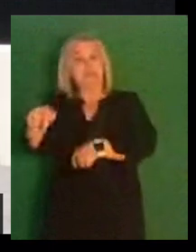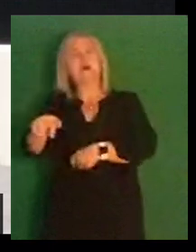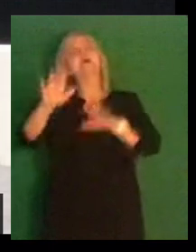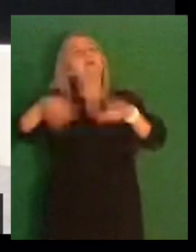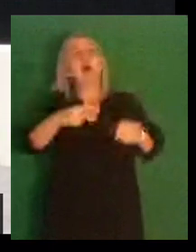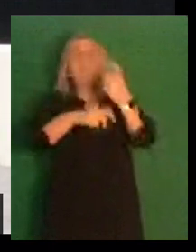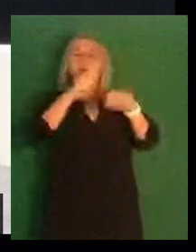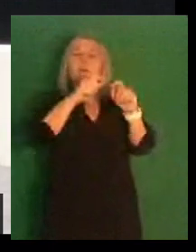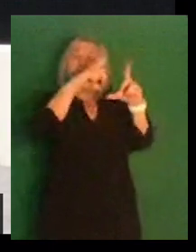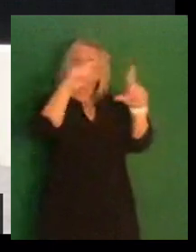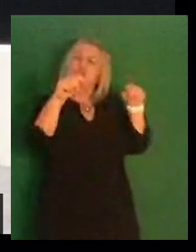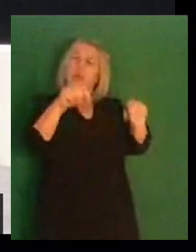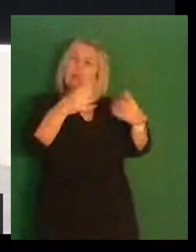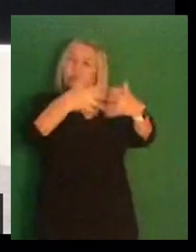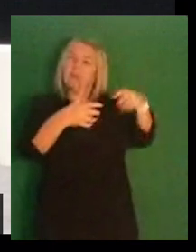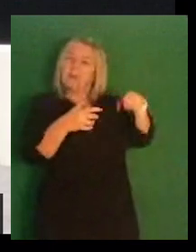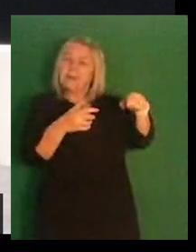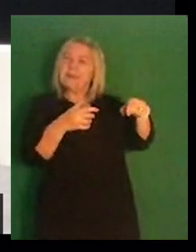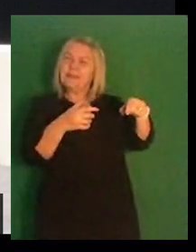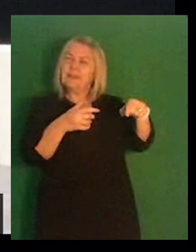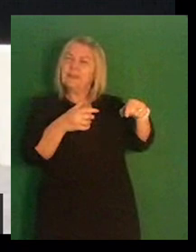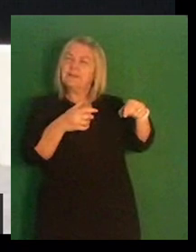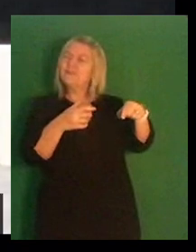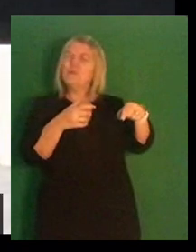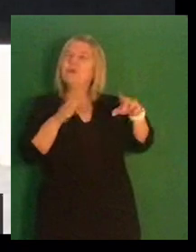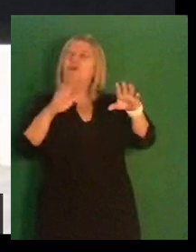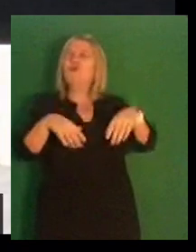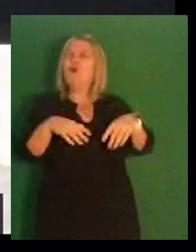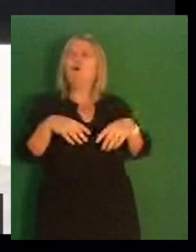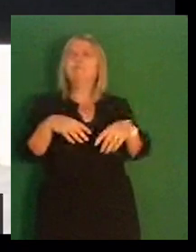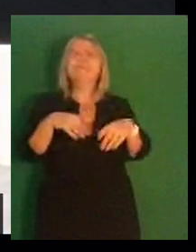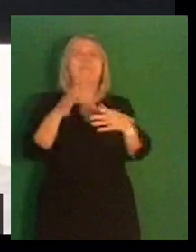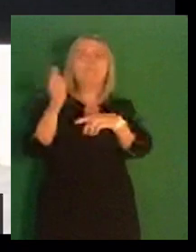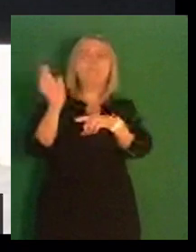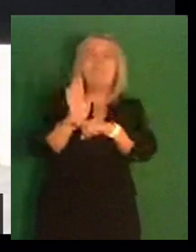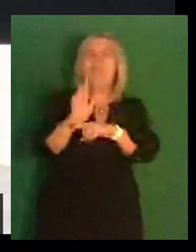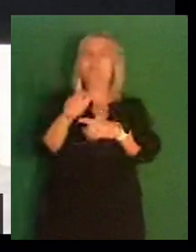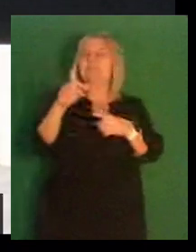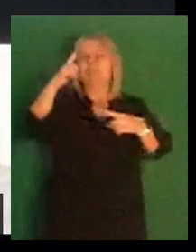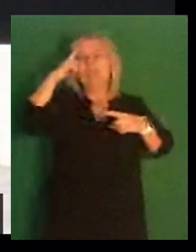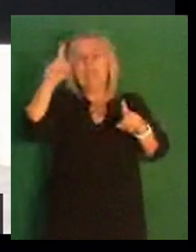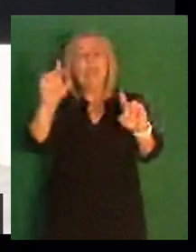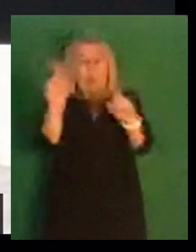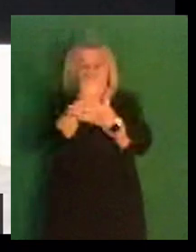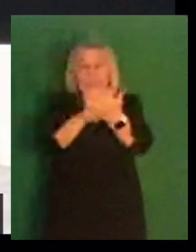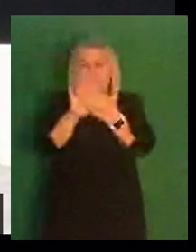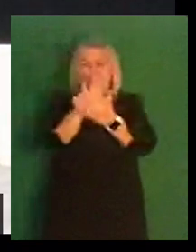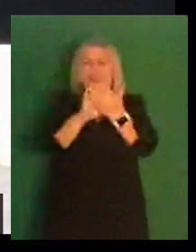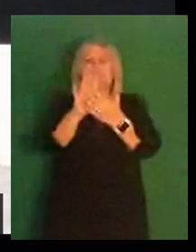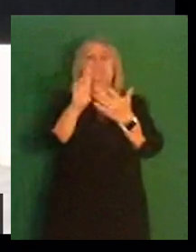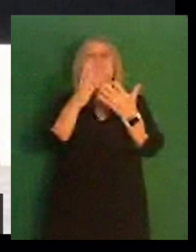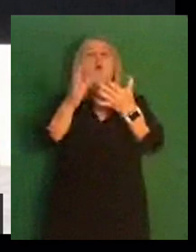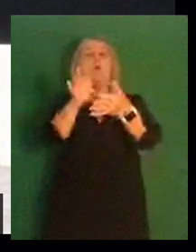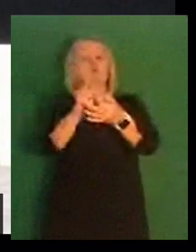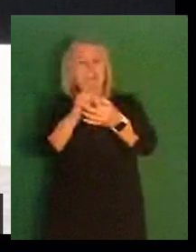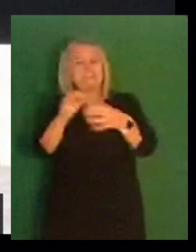It's like, can we maybe rethink how to create something that's maybe much closer to theatre and much more performative than